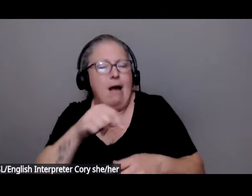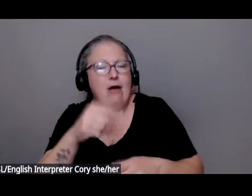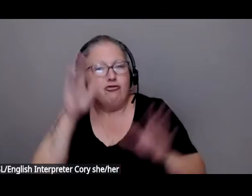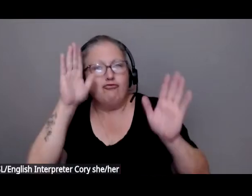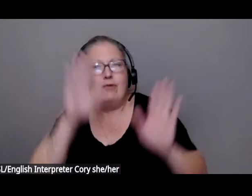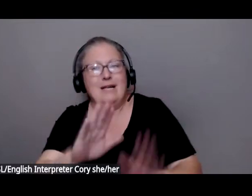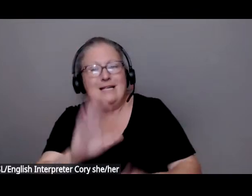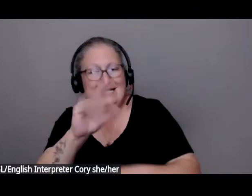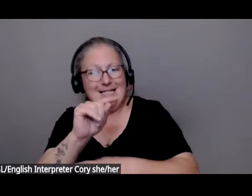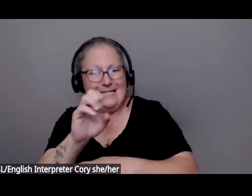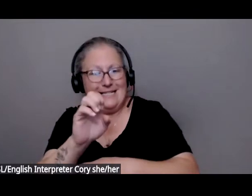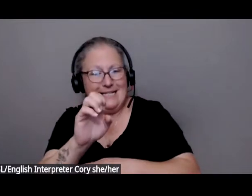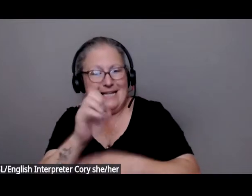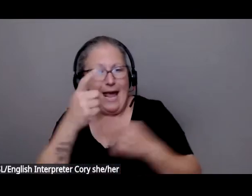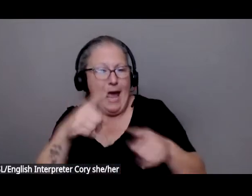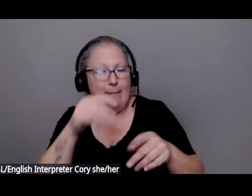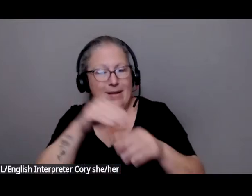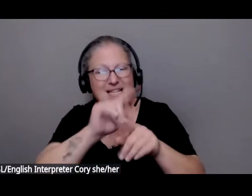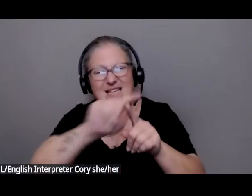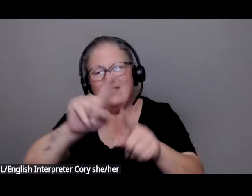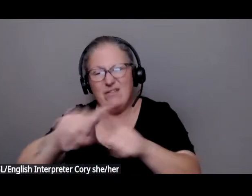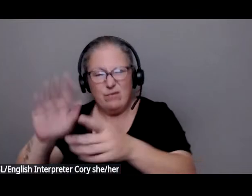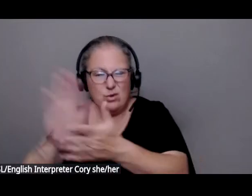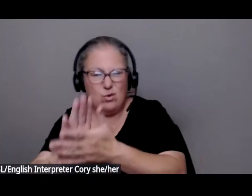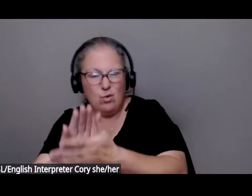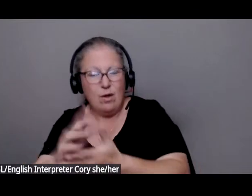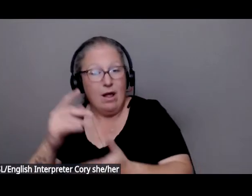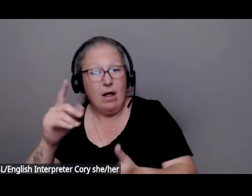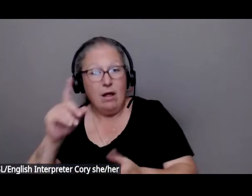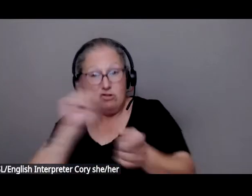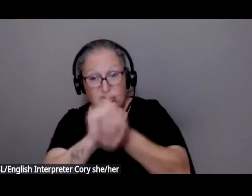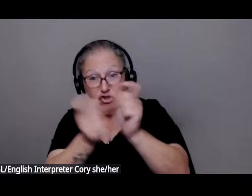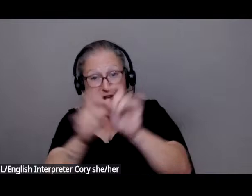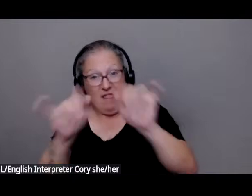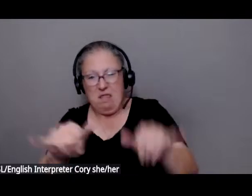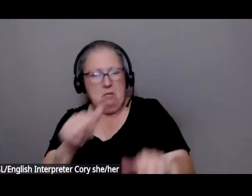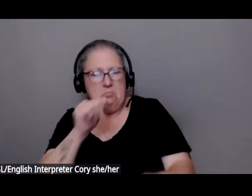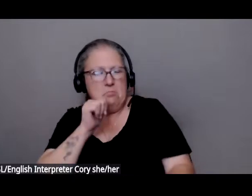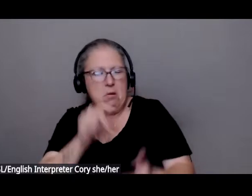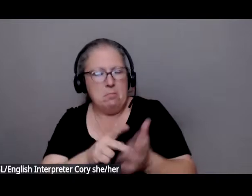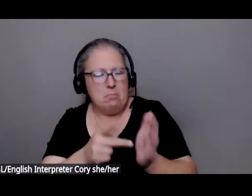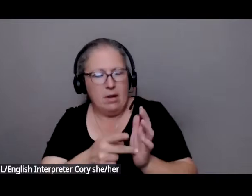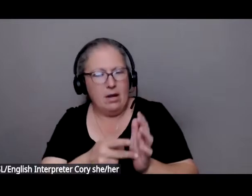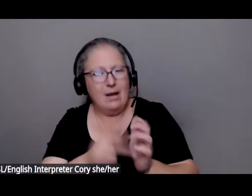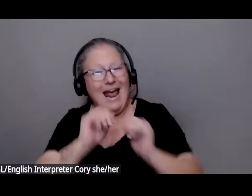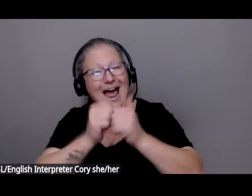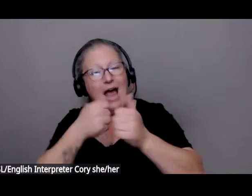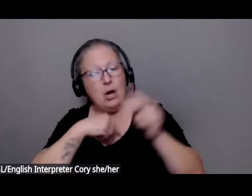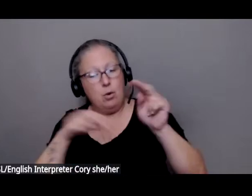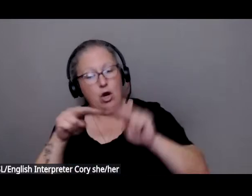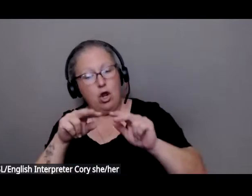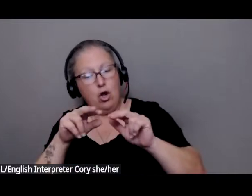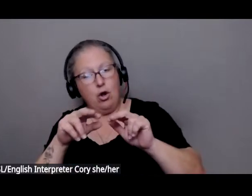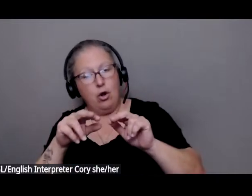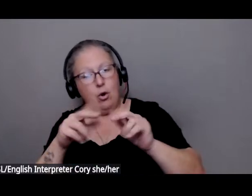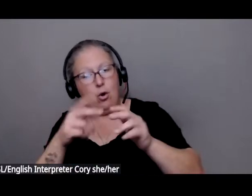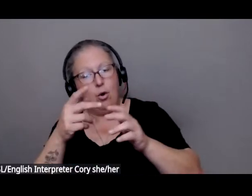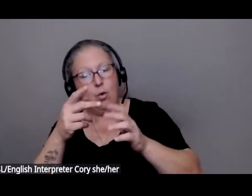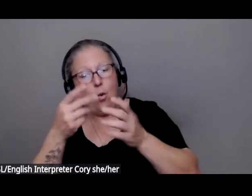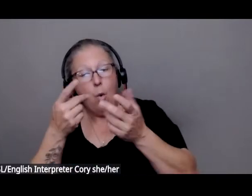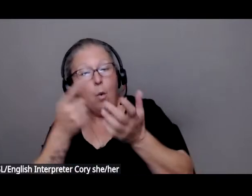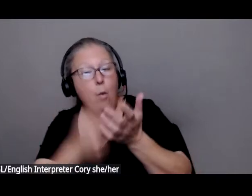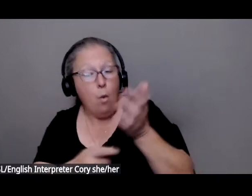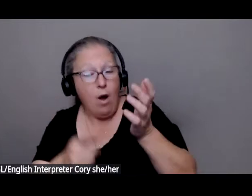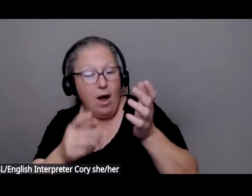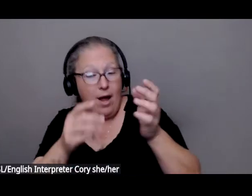CTE things happening in different schools. And I don't think we need to change that, but how do we look at what school students want,